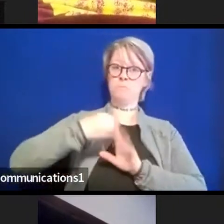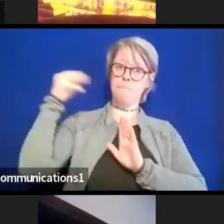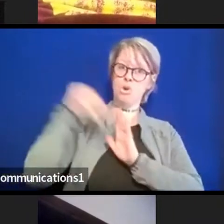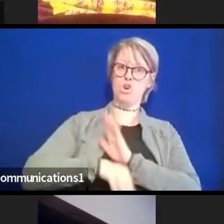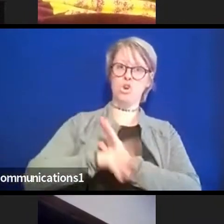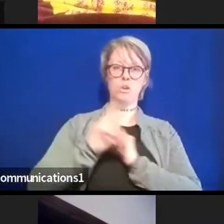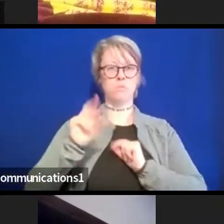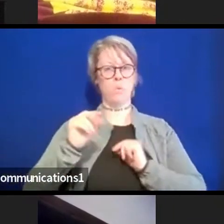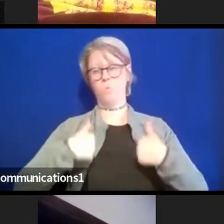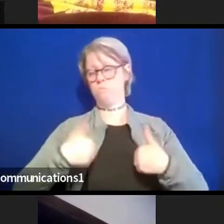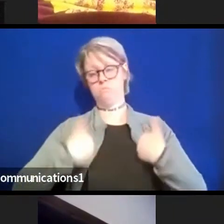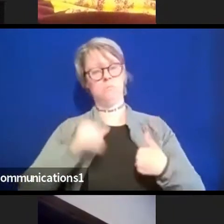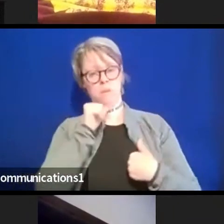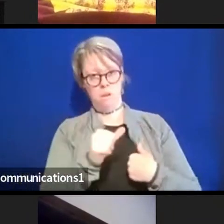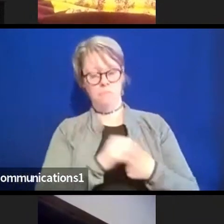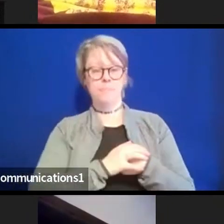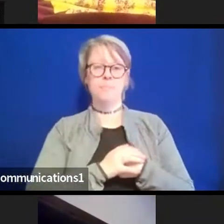But 5 years ago,